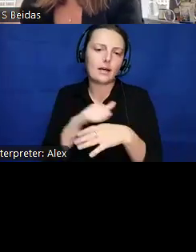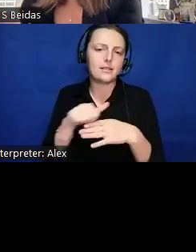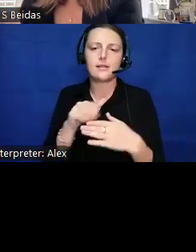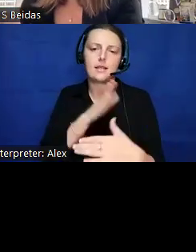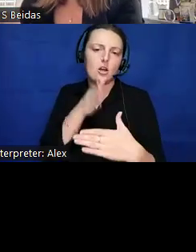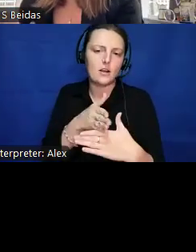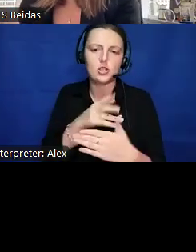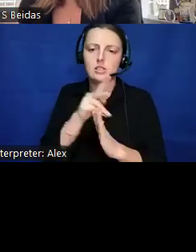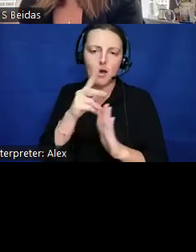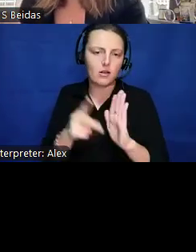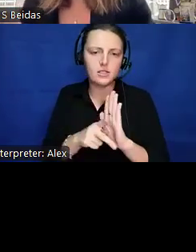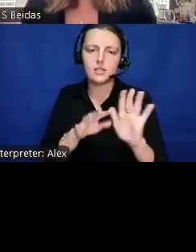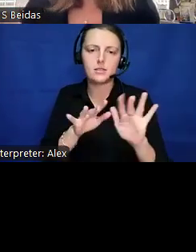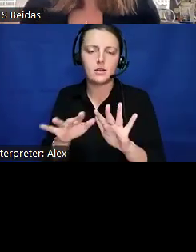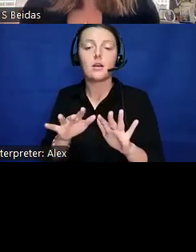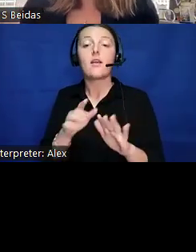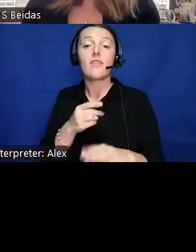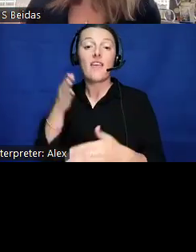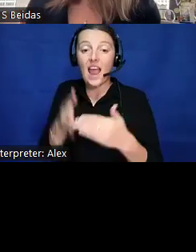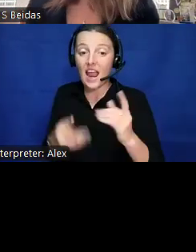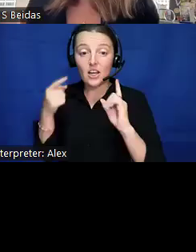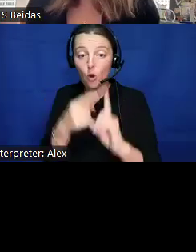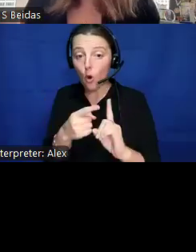end goal to improve population health for all people.